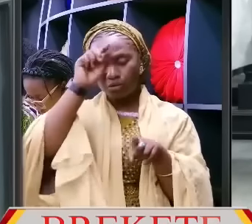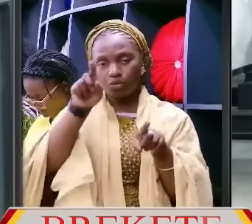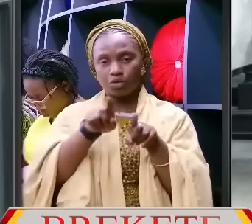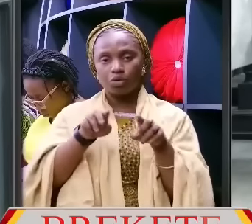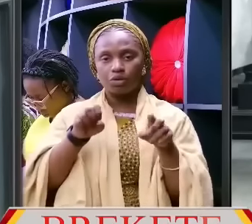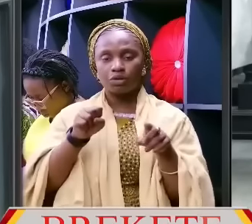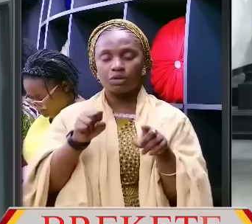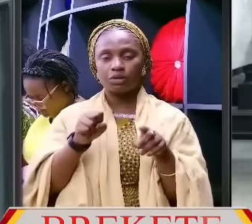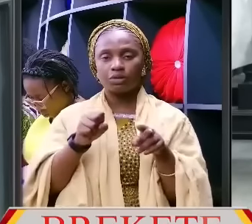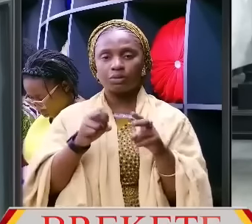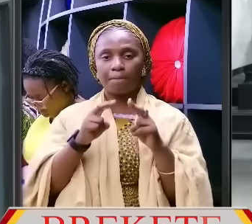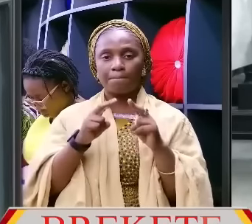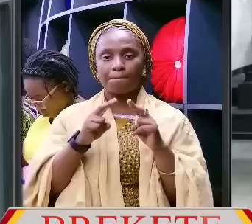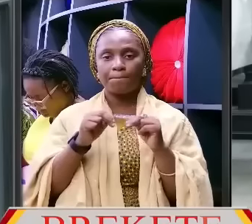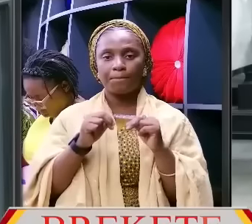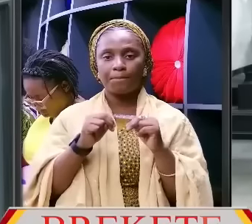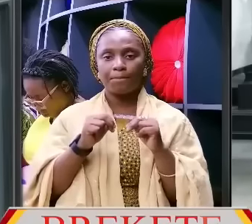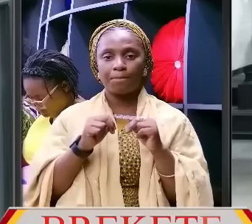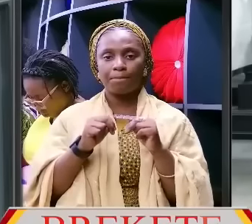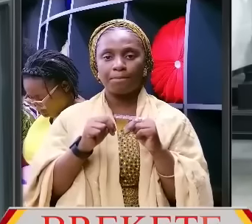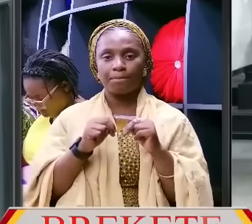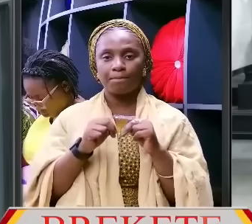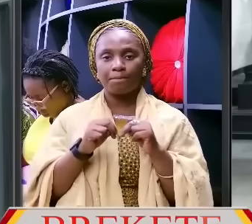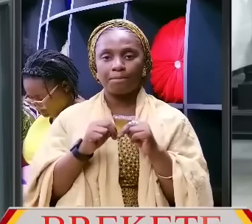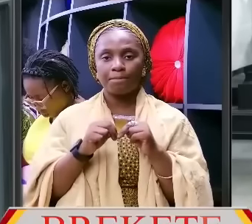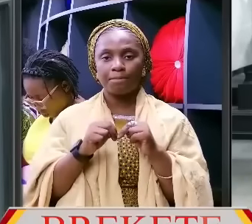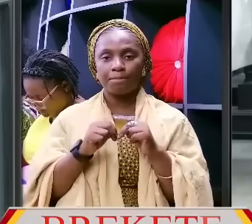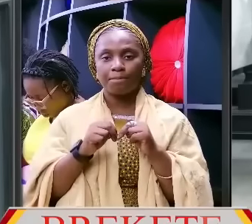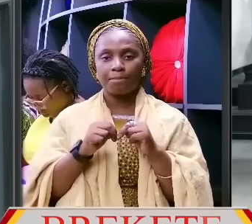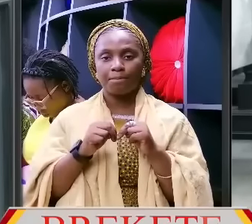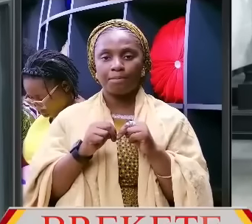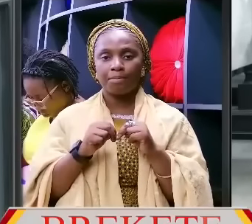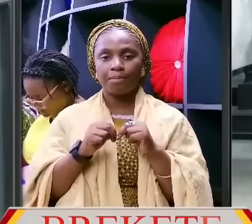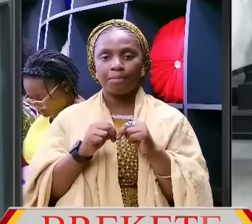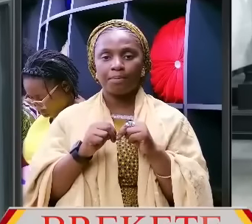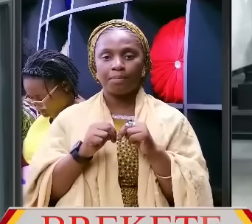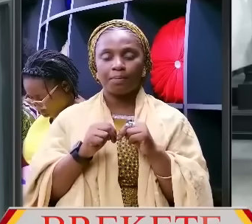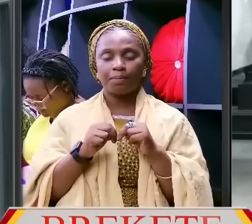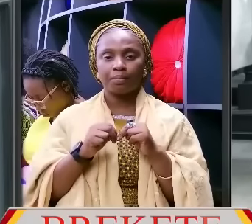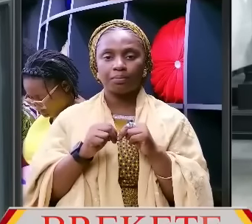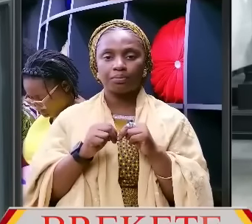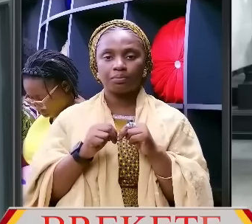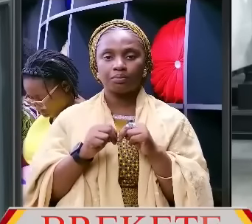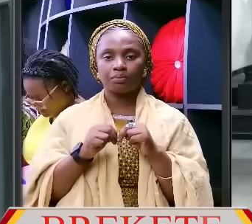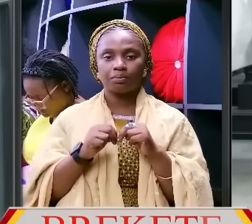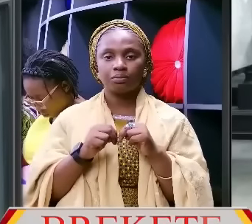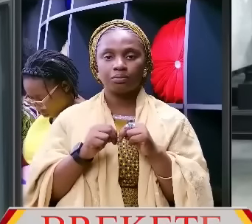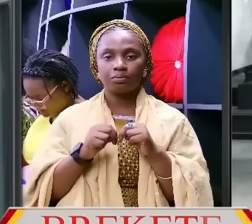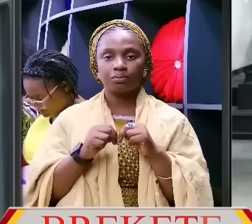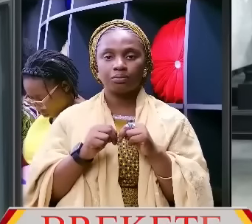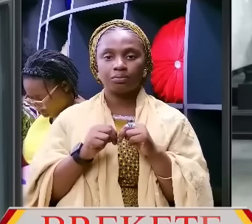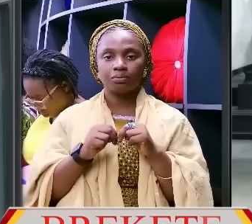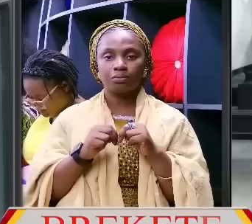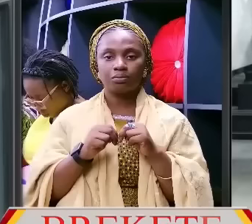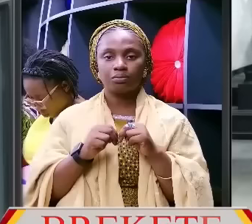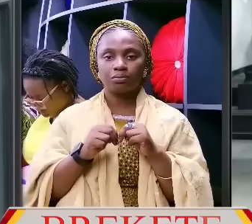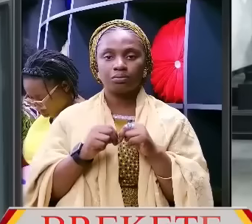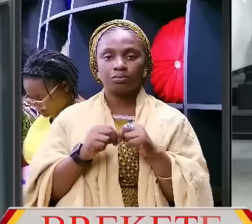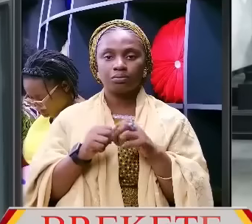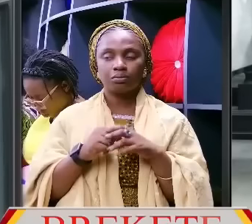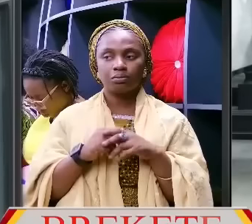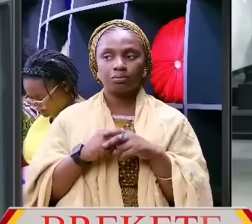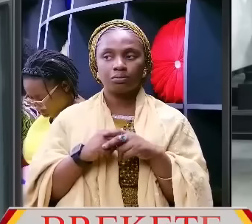That village. He called talk to him, may give her the land. He named Namoyaki. Now I go give her